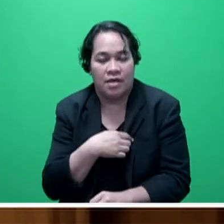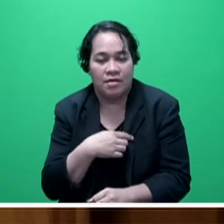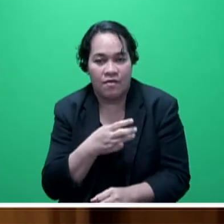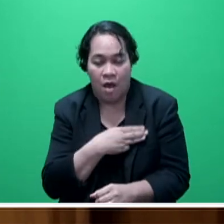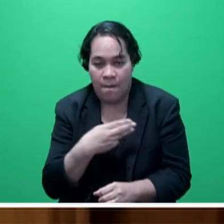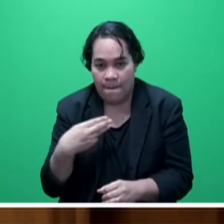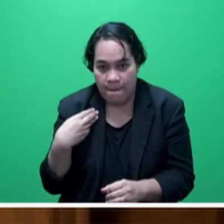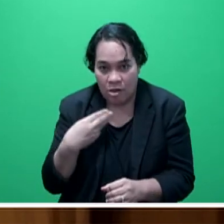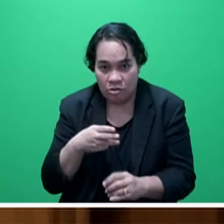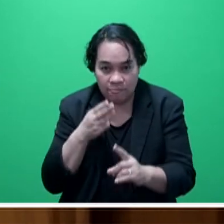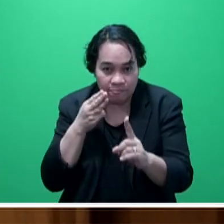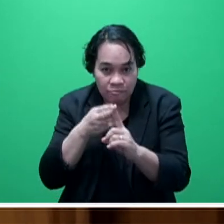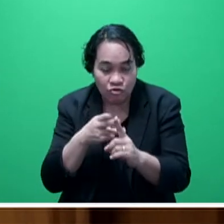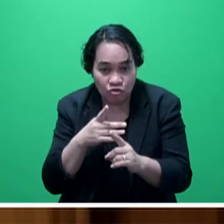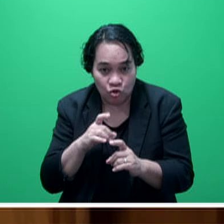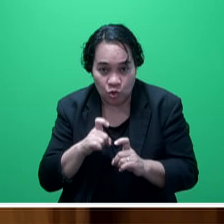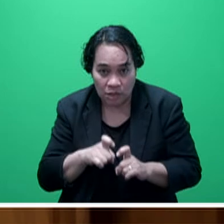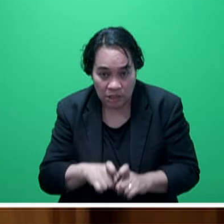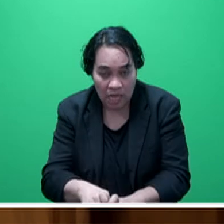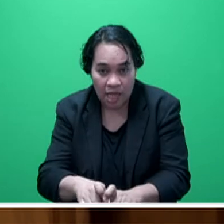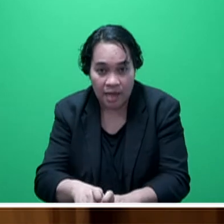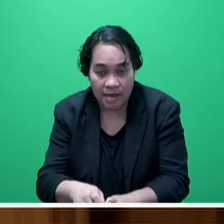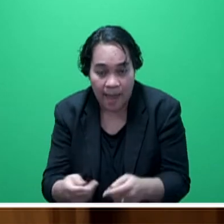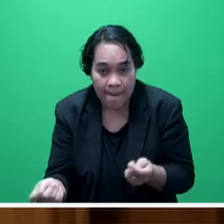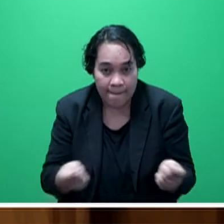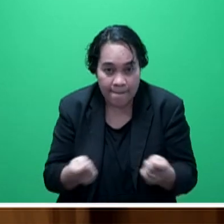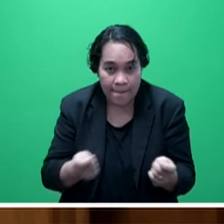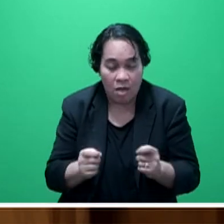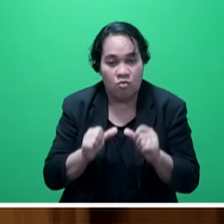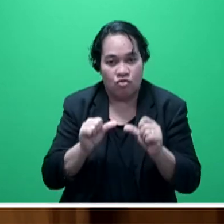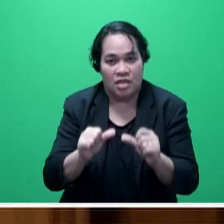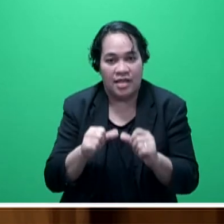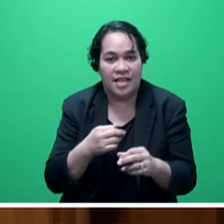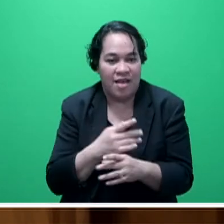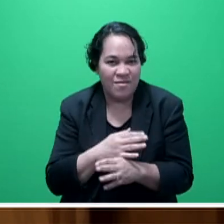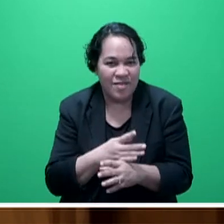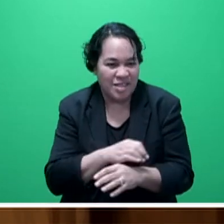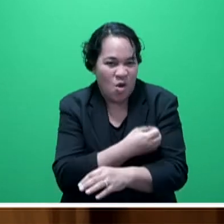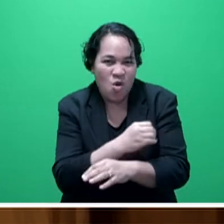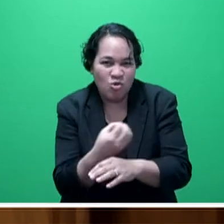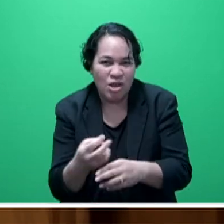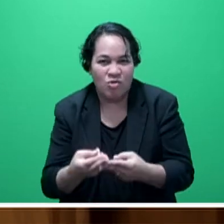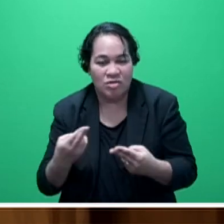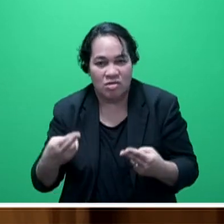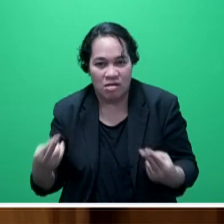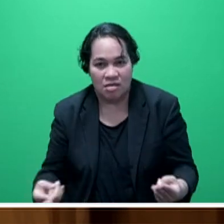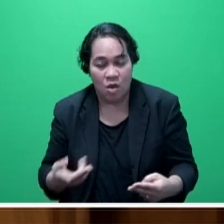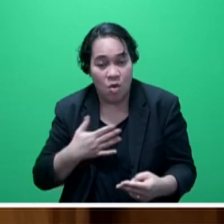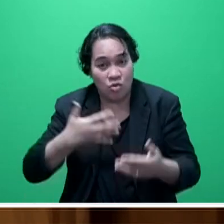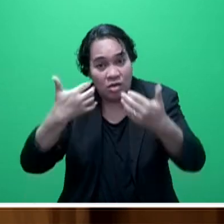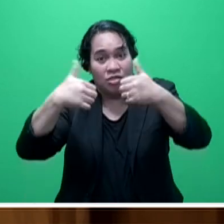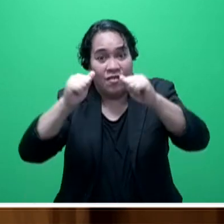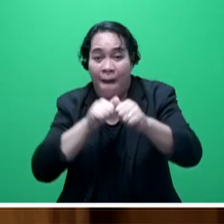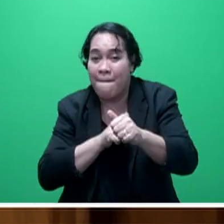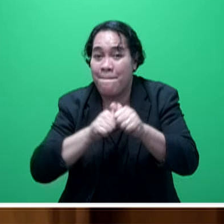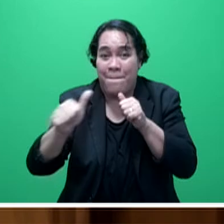to sustain, manage, and protect Fiji's fisheries resources. To achieve our vision of having the best